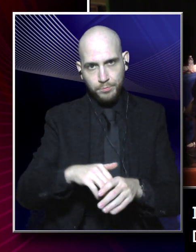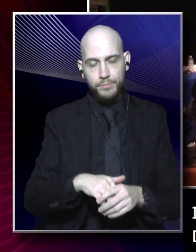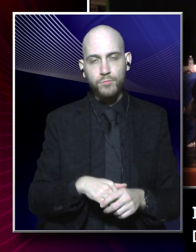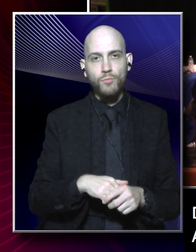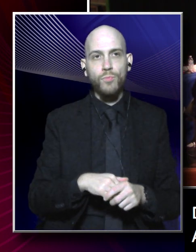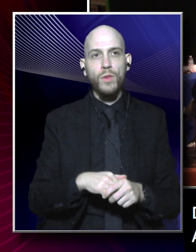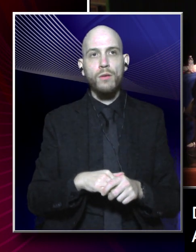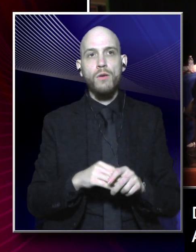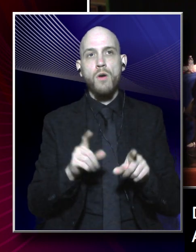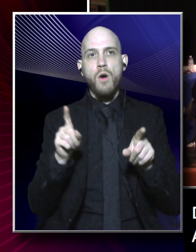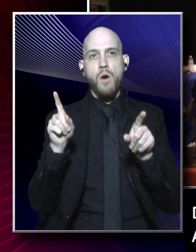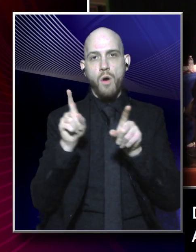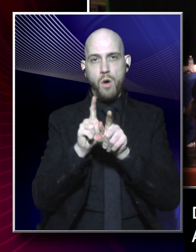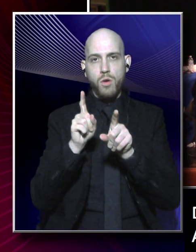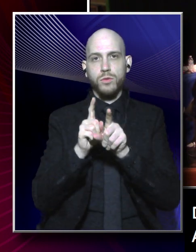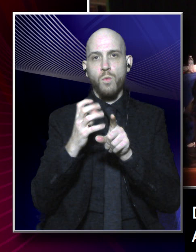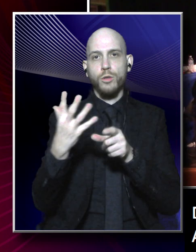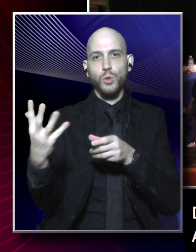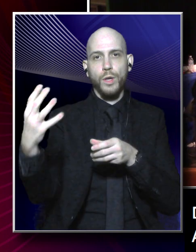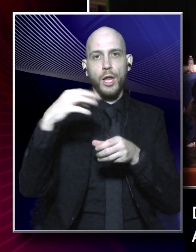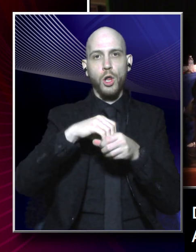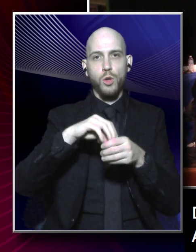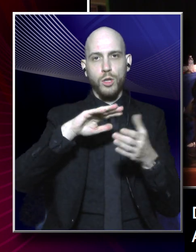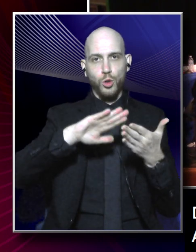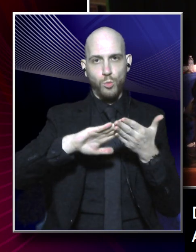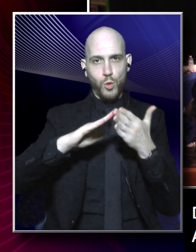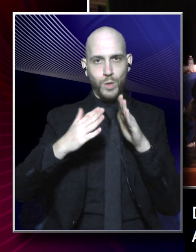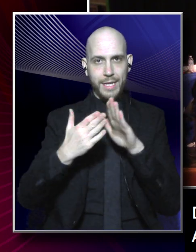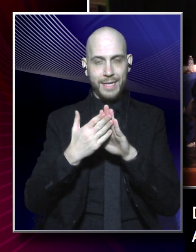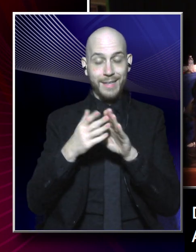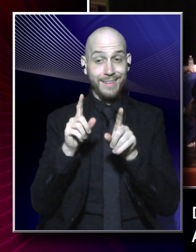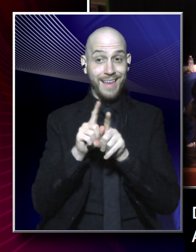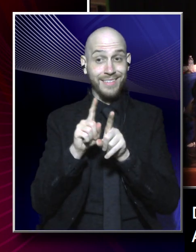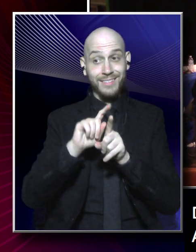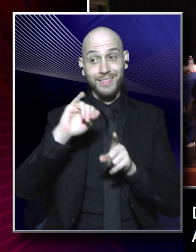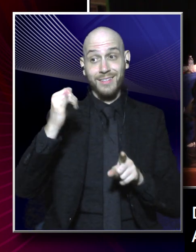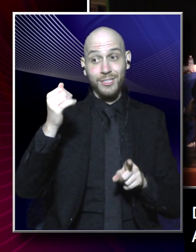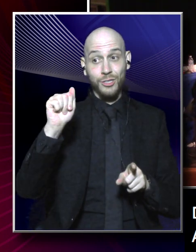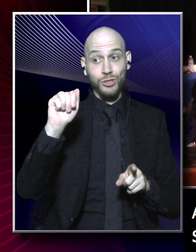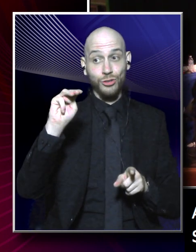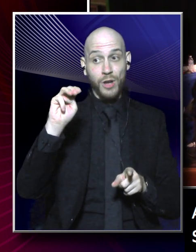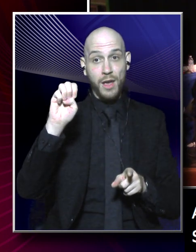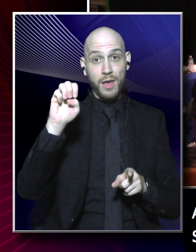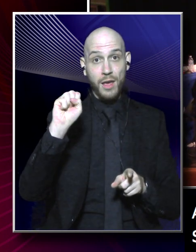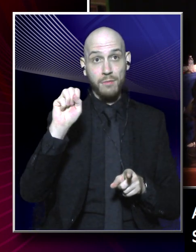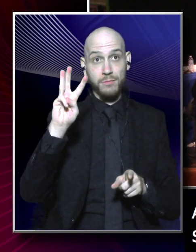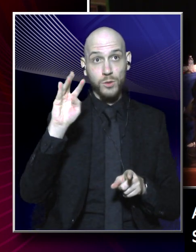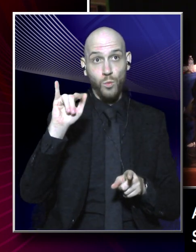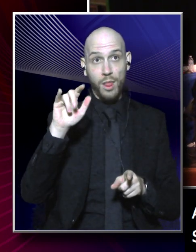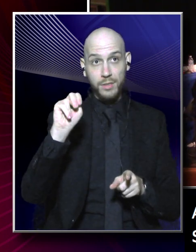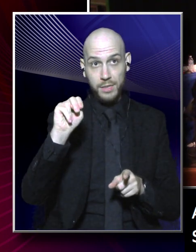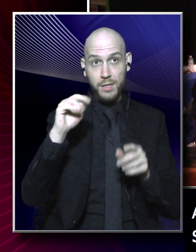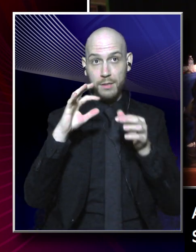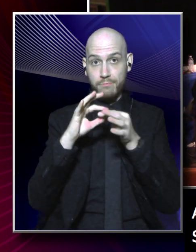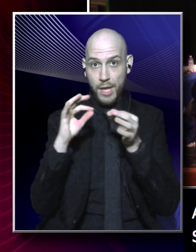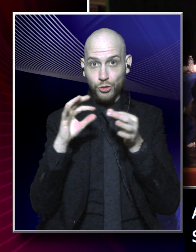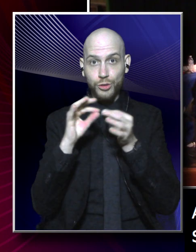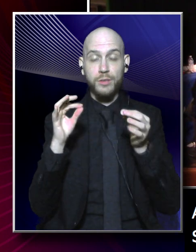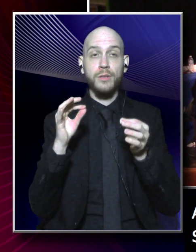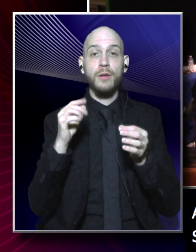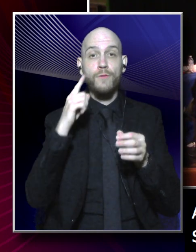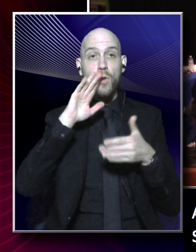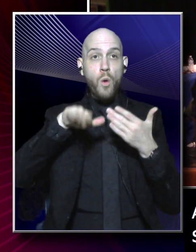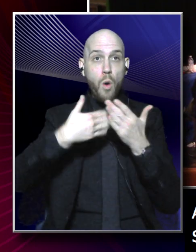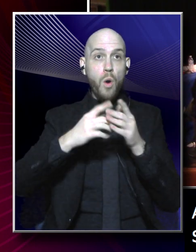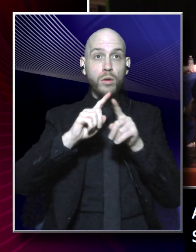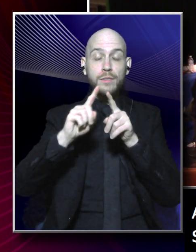As James Wilson previously mentioned, to involve all stakeholders, parents, students, staff, the